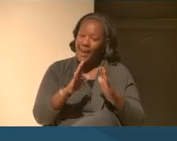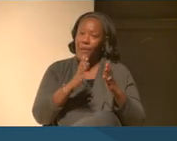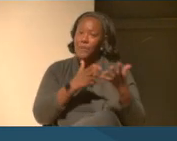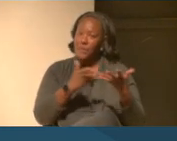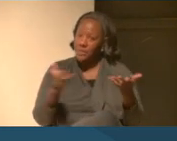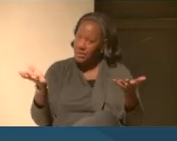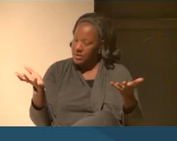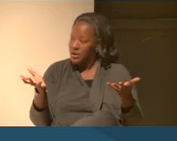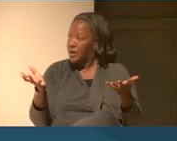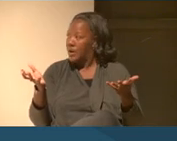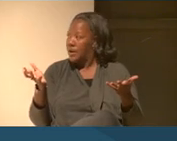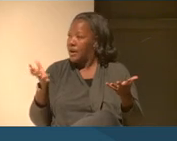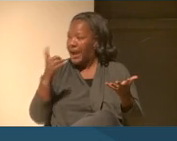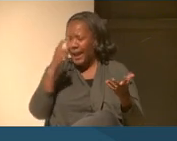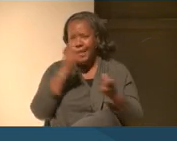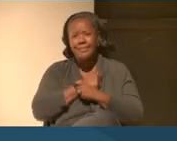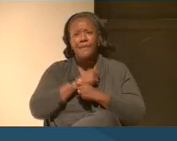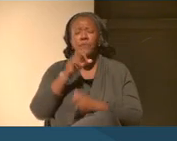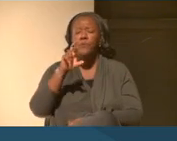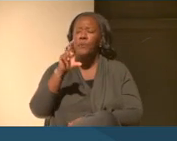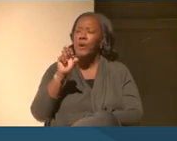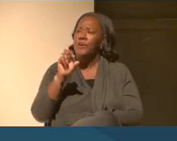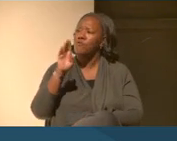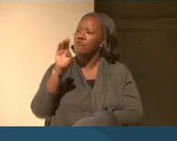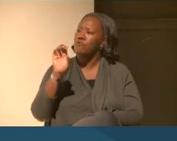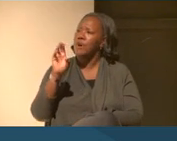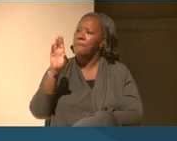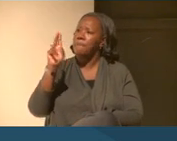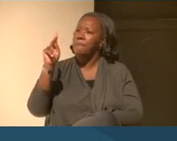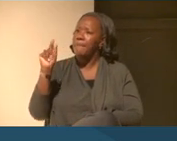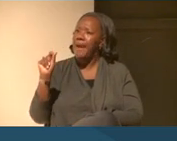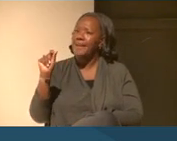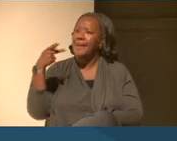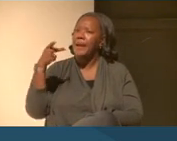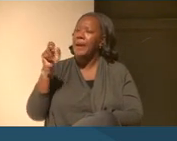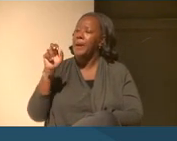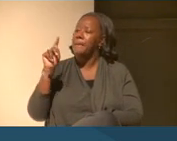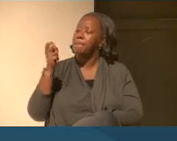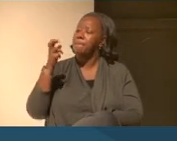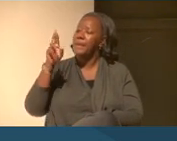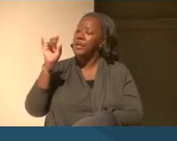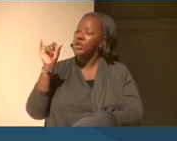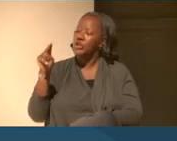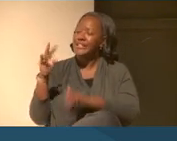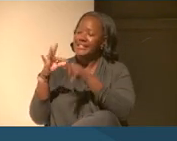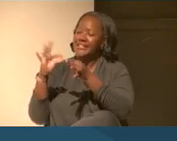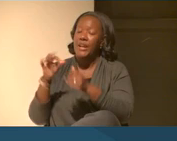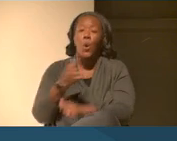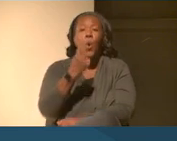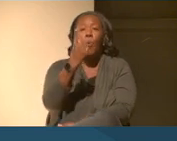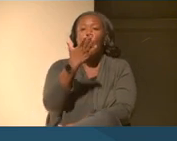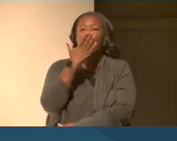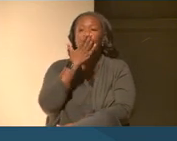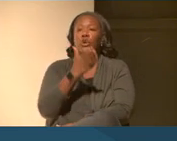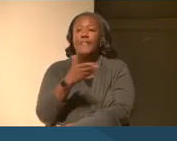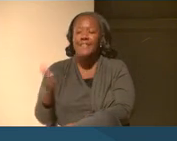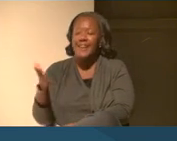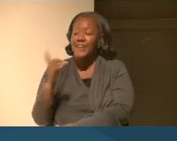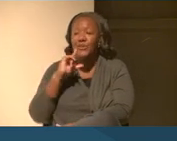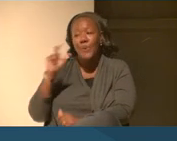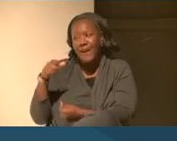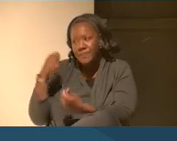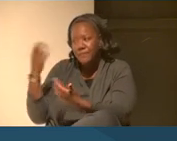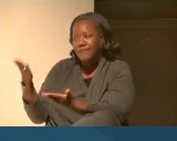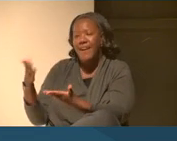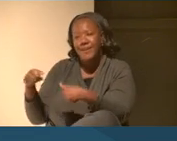loved what Rebecca Peterson said, one good thing. You have to give space for that one good thing. Even if there's been a